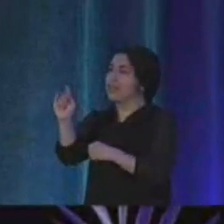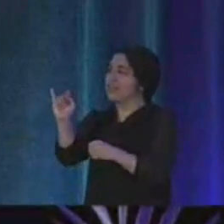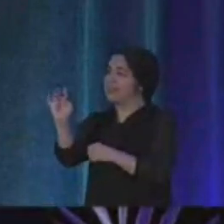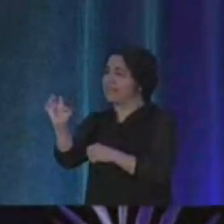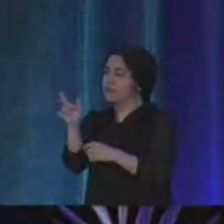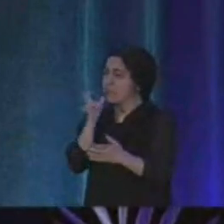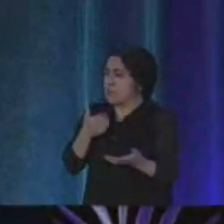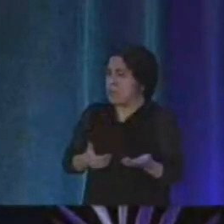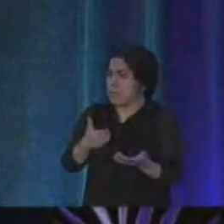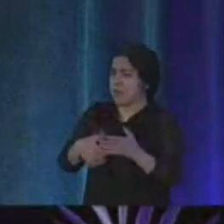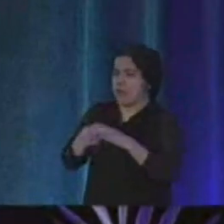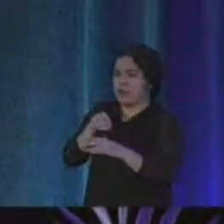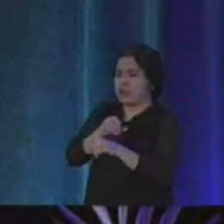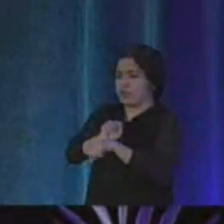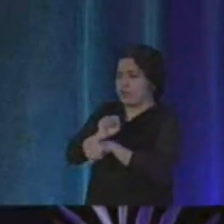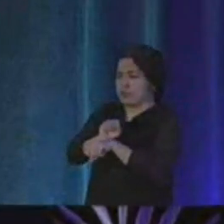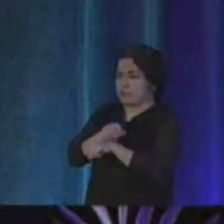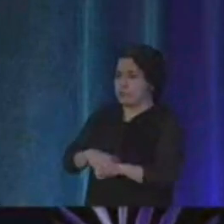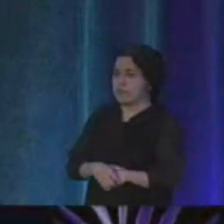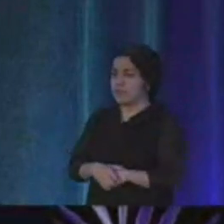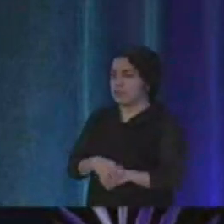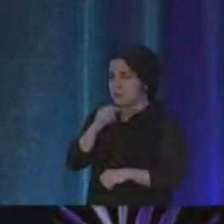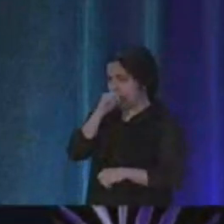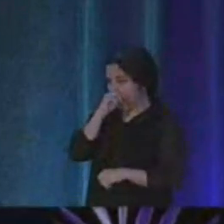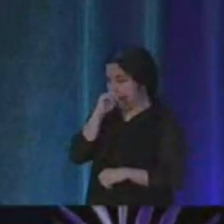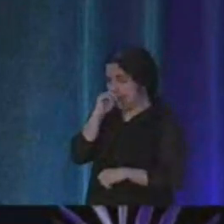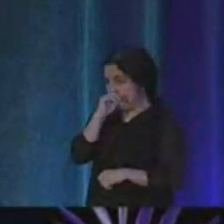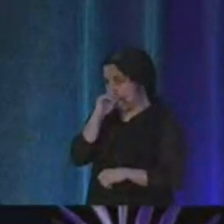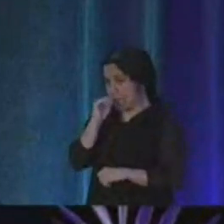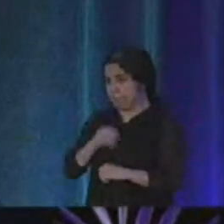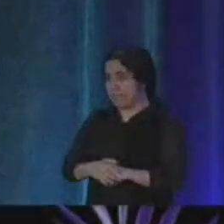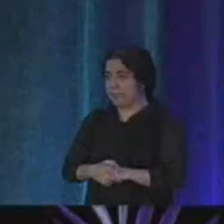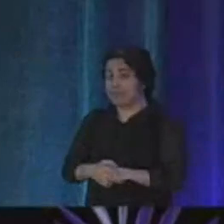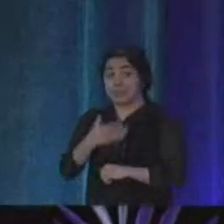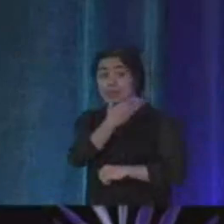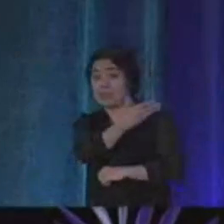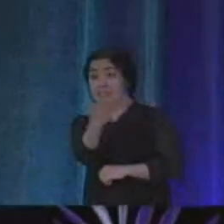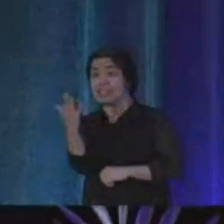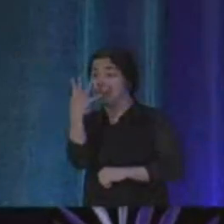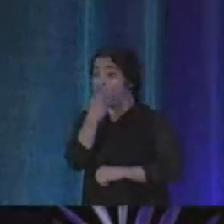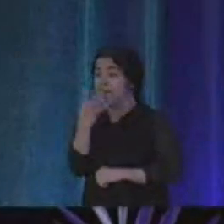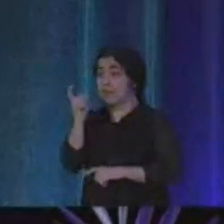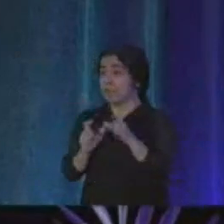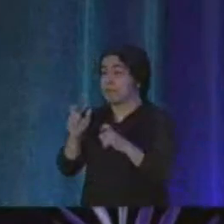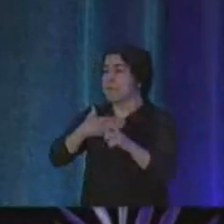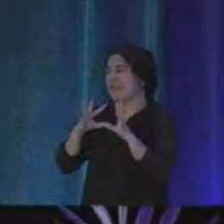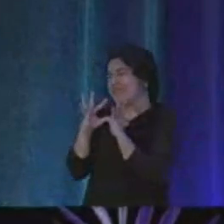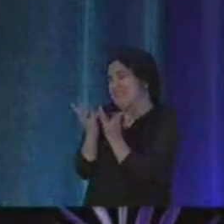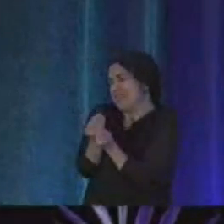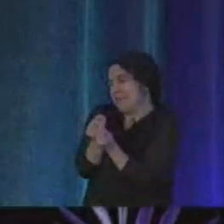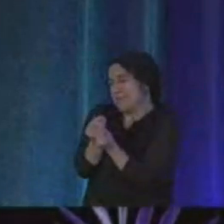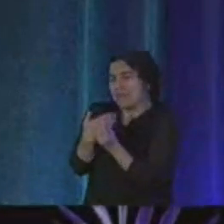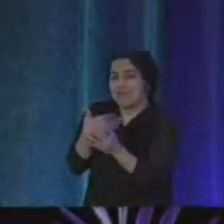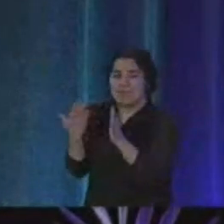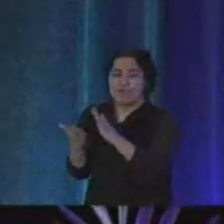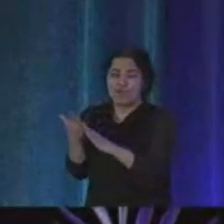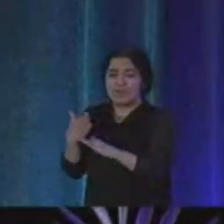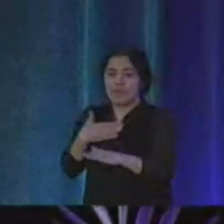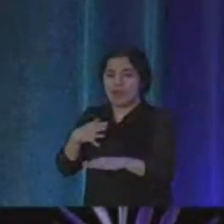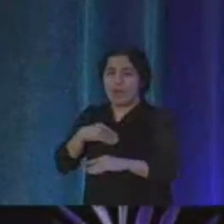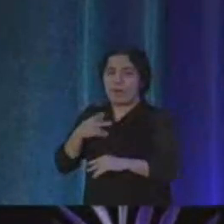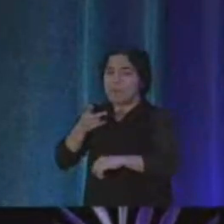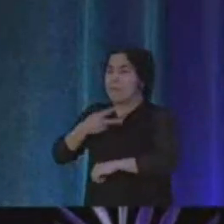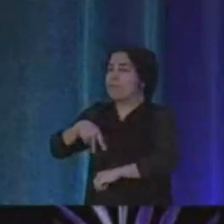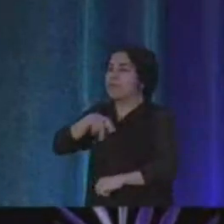So who am I outside of work? These lovely people I call my family, and I like to say I'm running my own personal Lyft